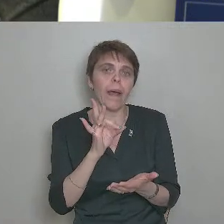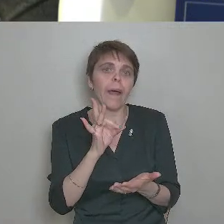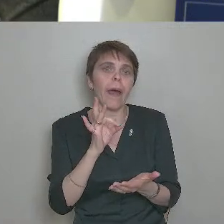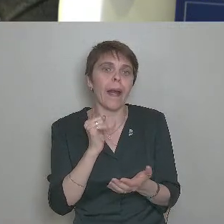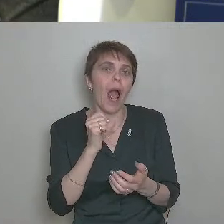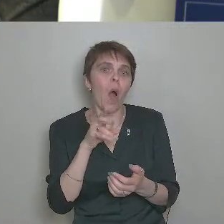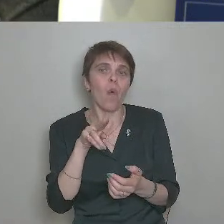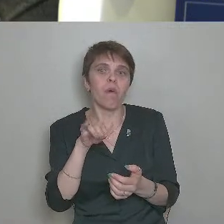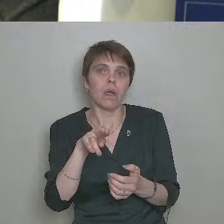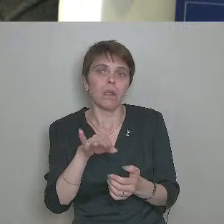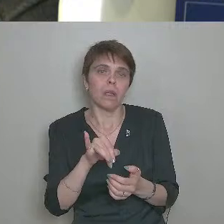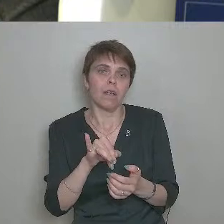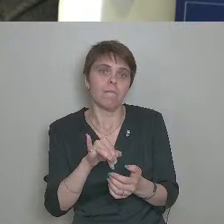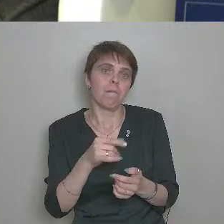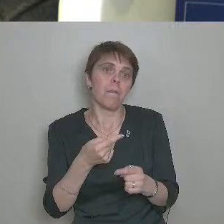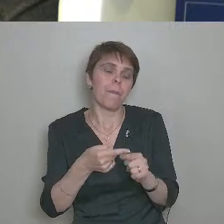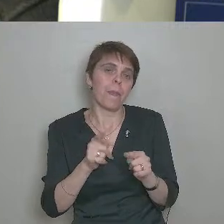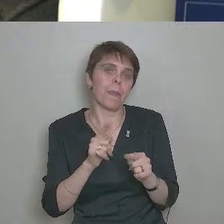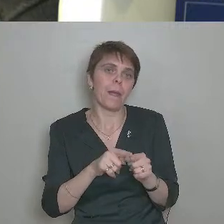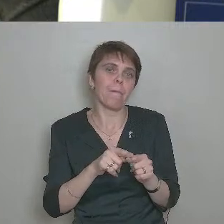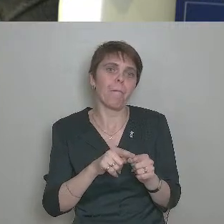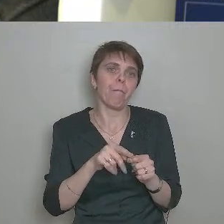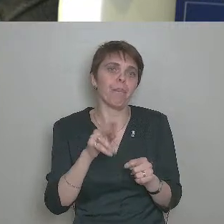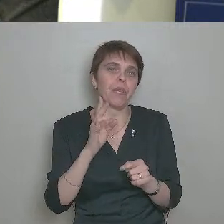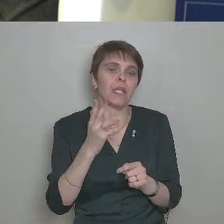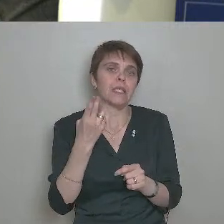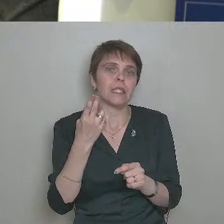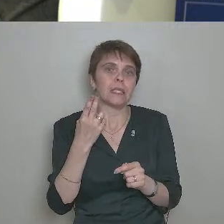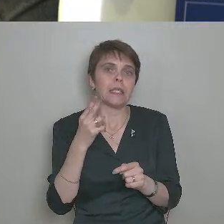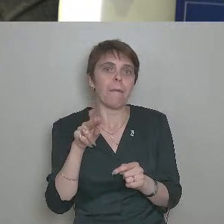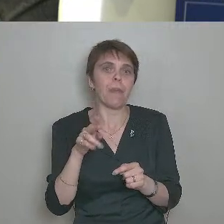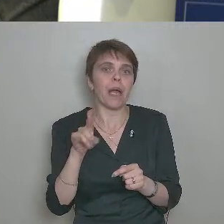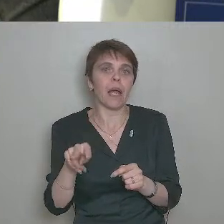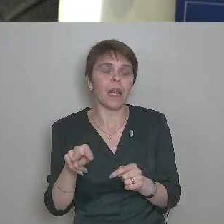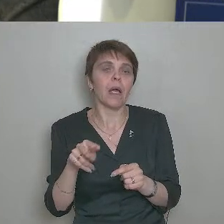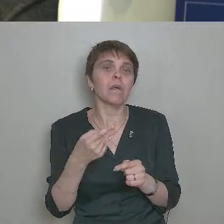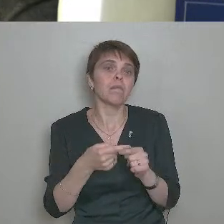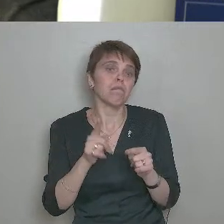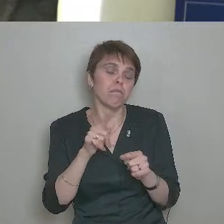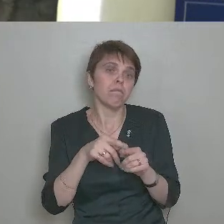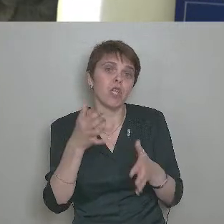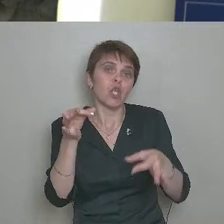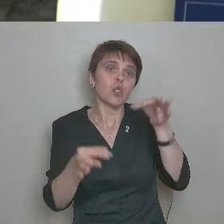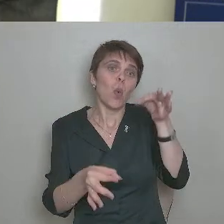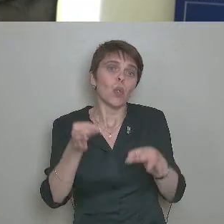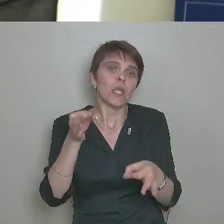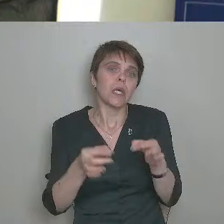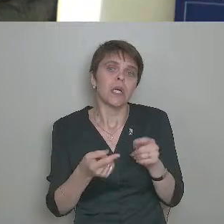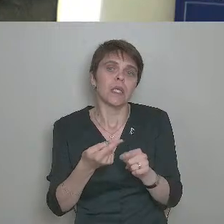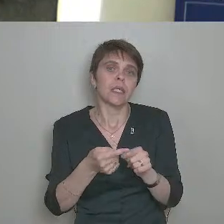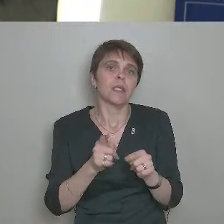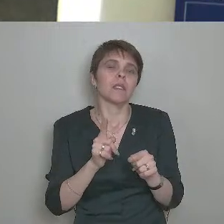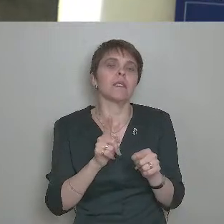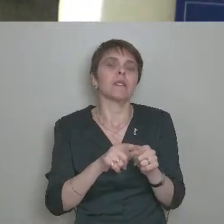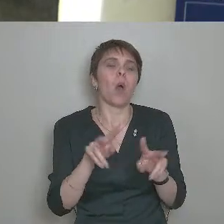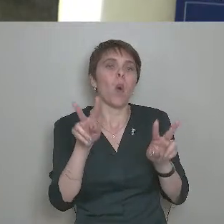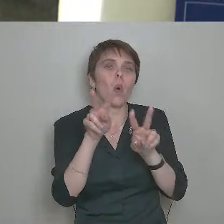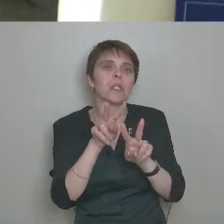to see how the TEC would respond to the references to the European court case law.